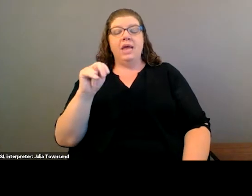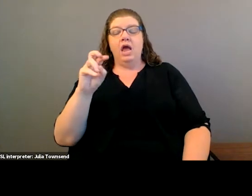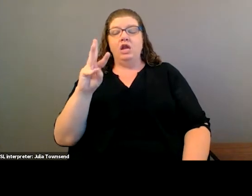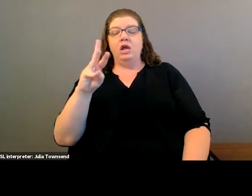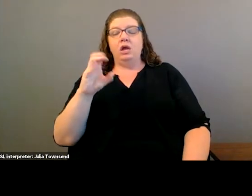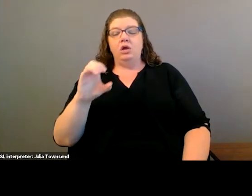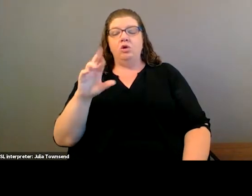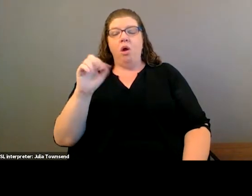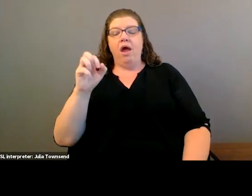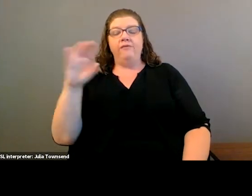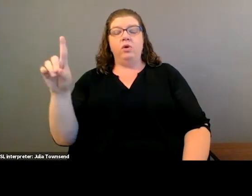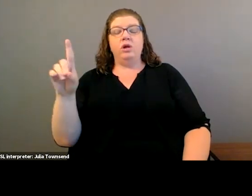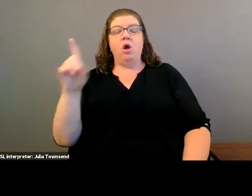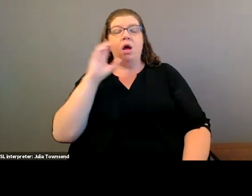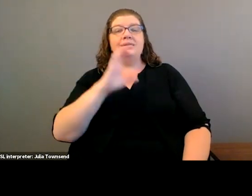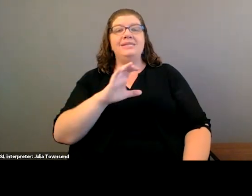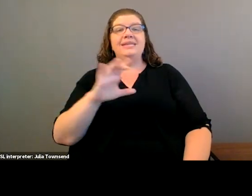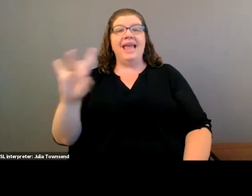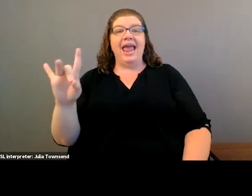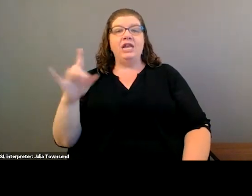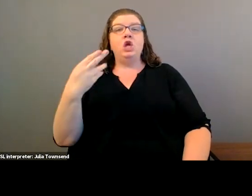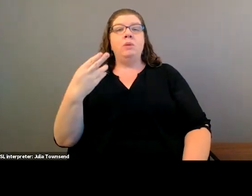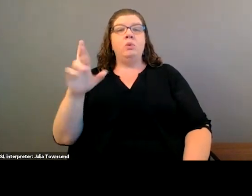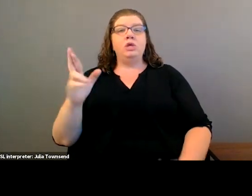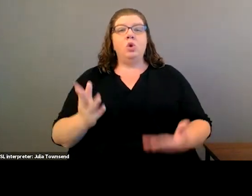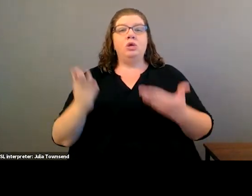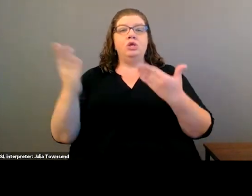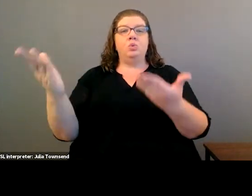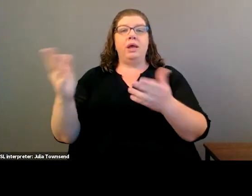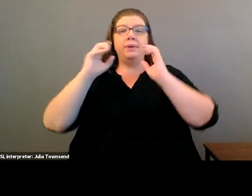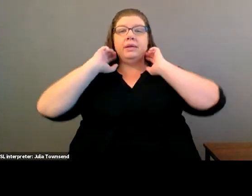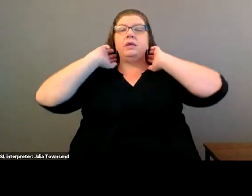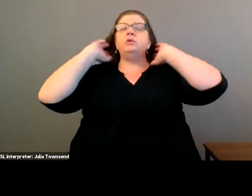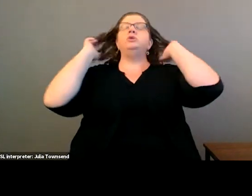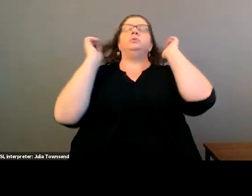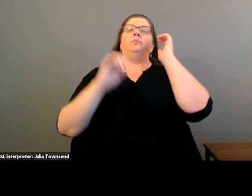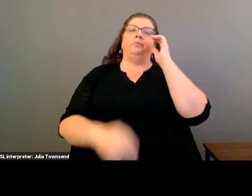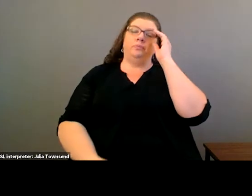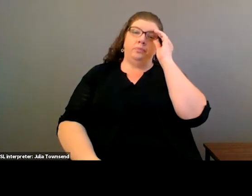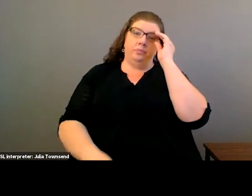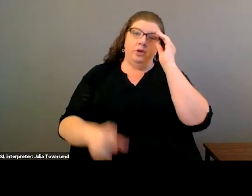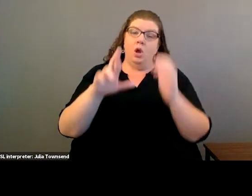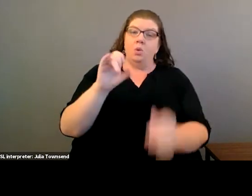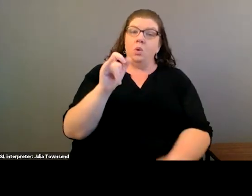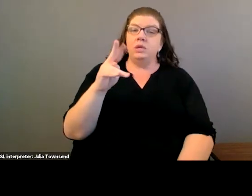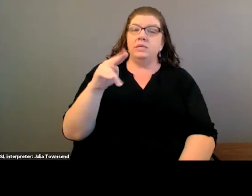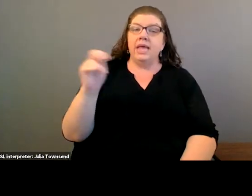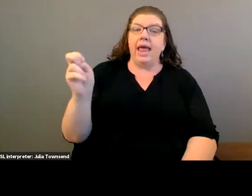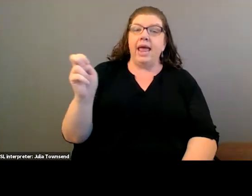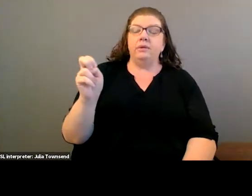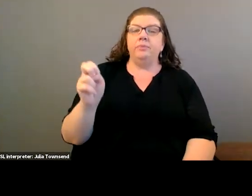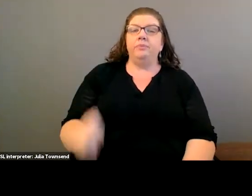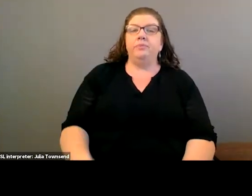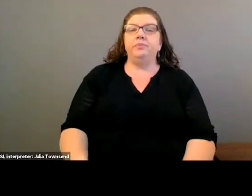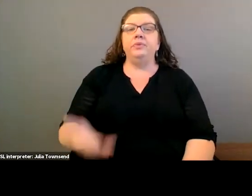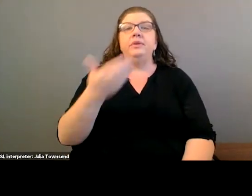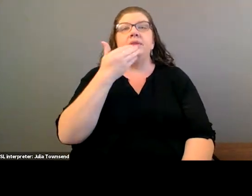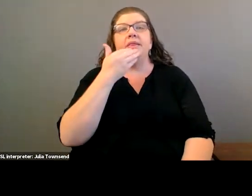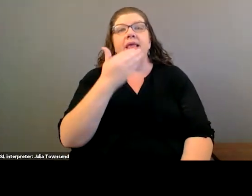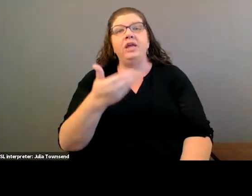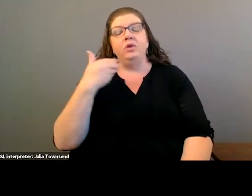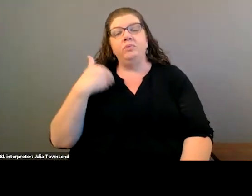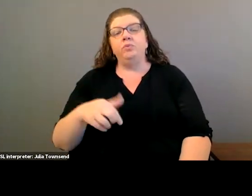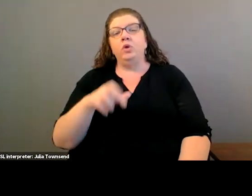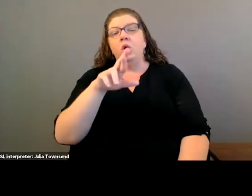E8, Human Resources Recommendation. Roseanne Crawford. Thank you, Roseanne Crawford